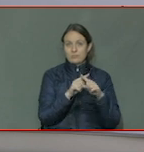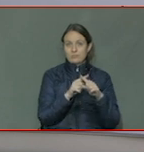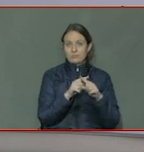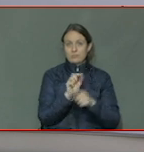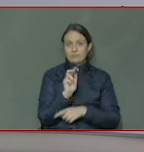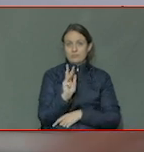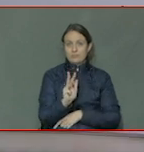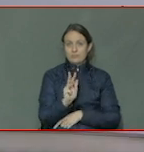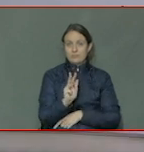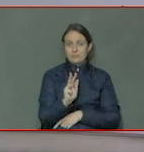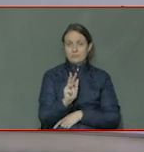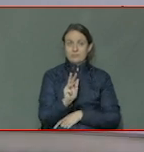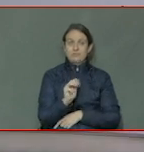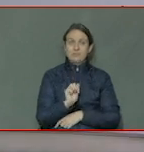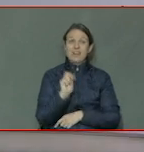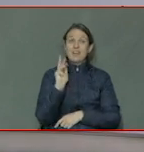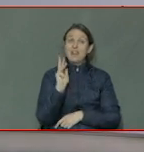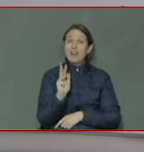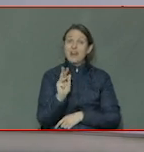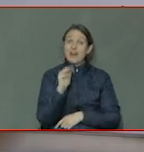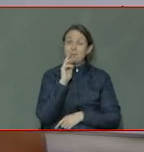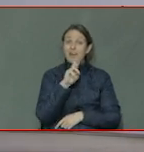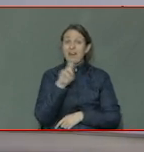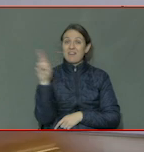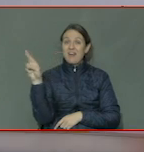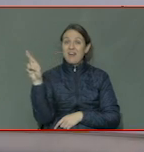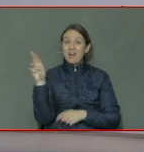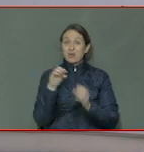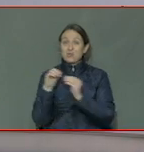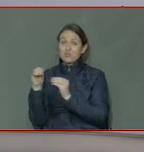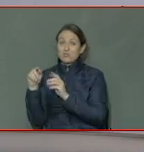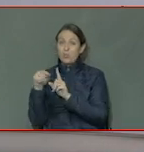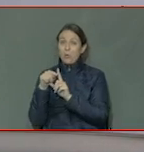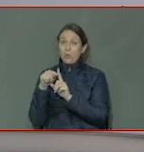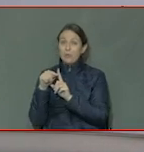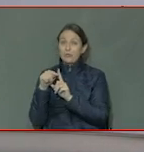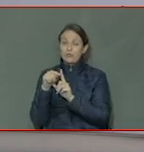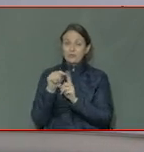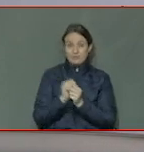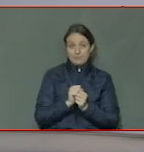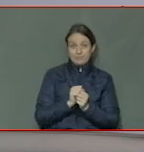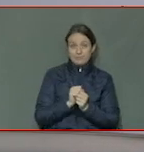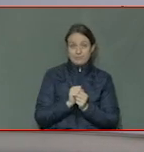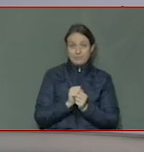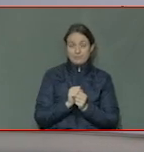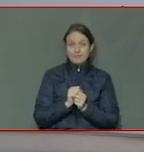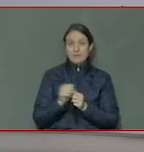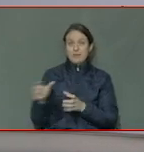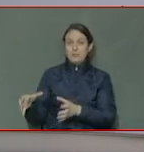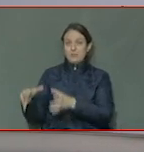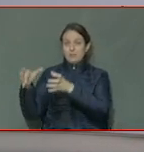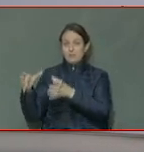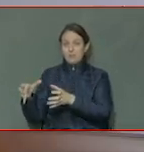9. And the 9 was moving to the right, so it's positive 9. Initially, the container was